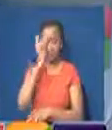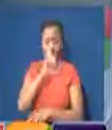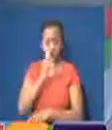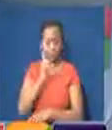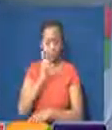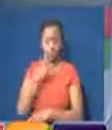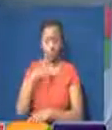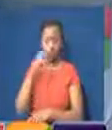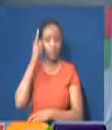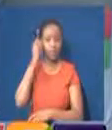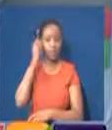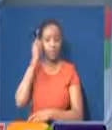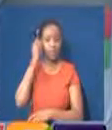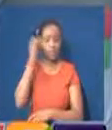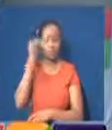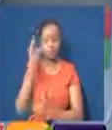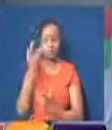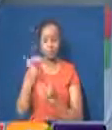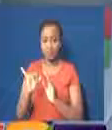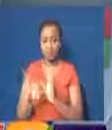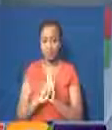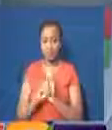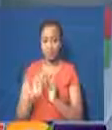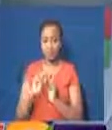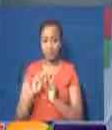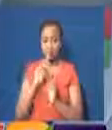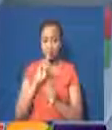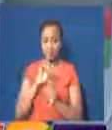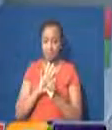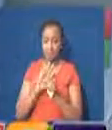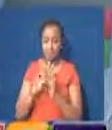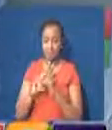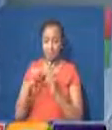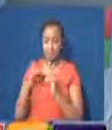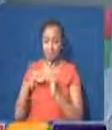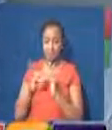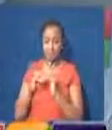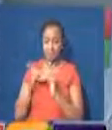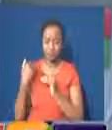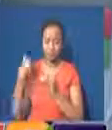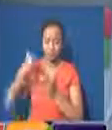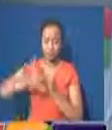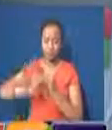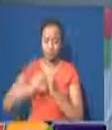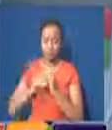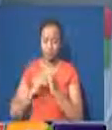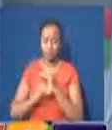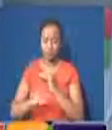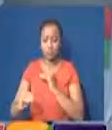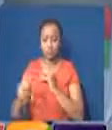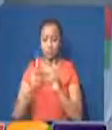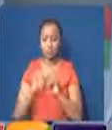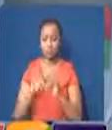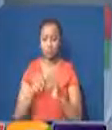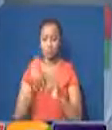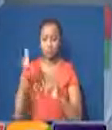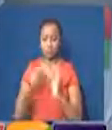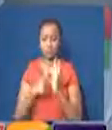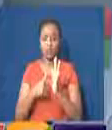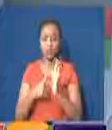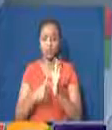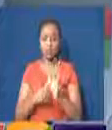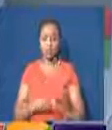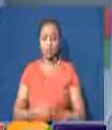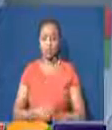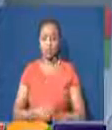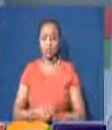are thinking about prominence, you are thinking about consistency with what the rest of the world is doing. I'll give you a second example and then we leave